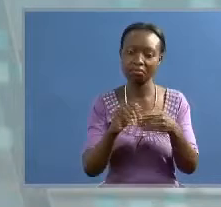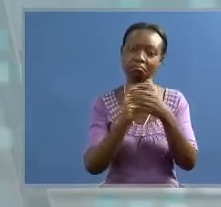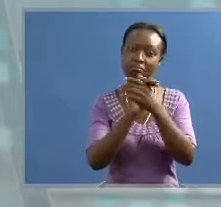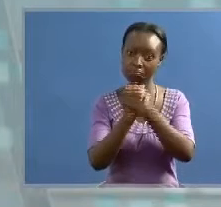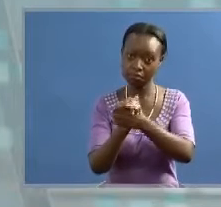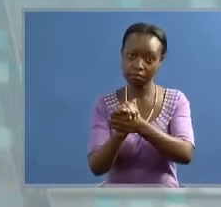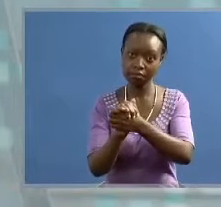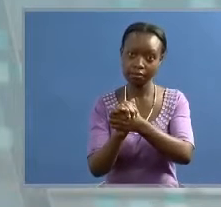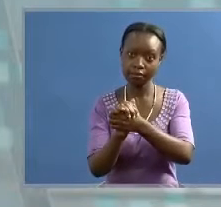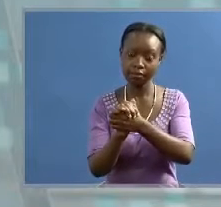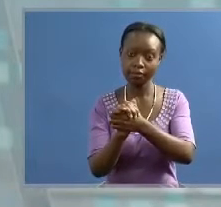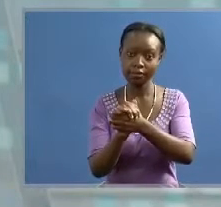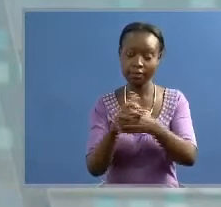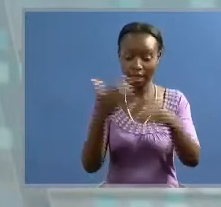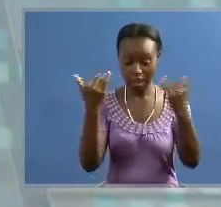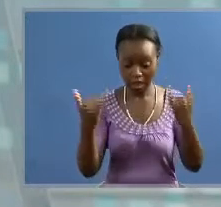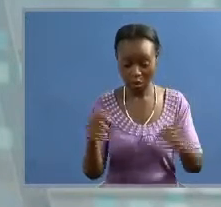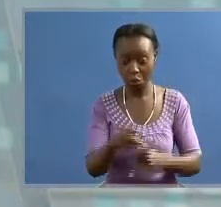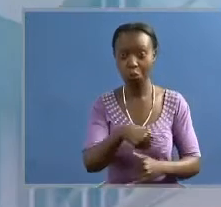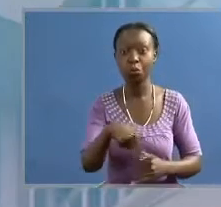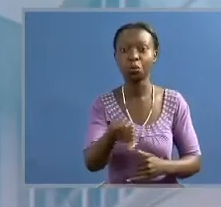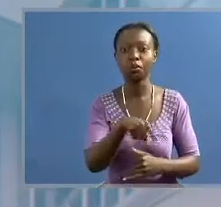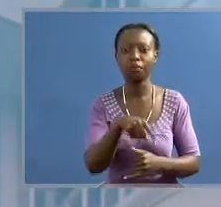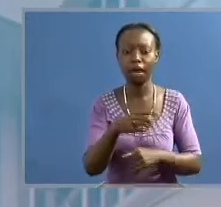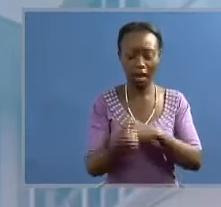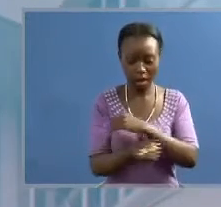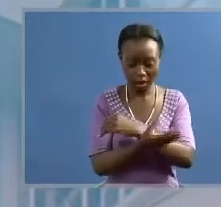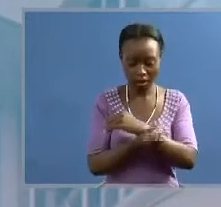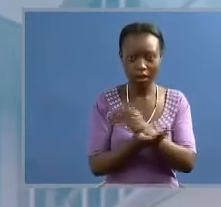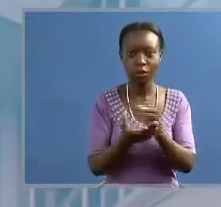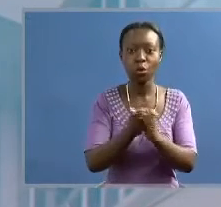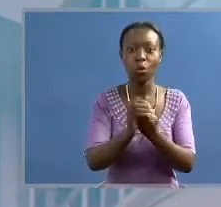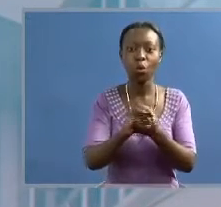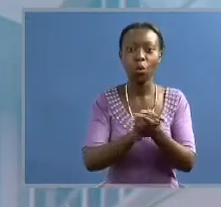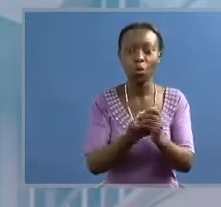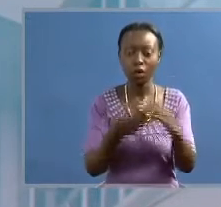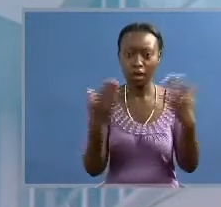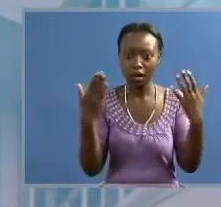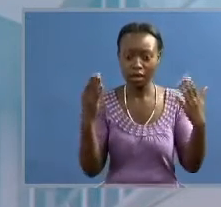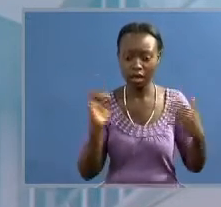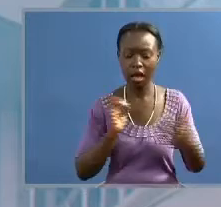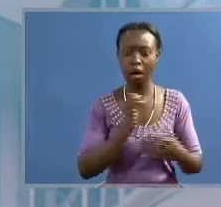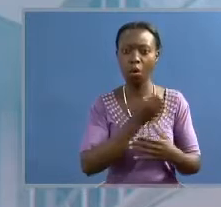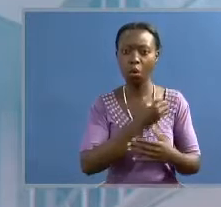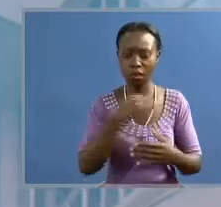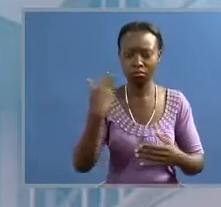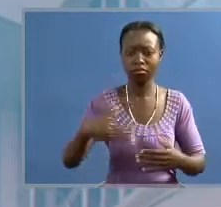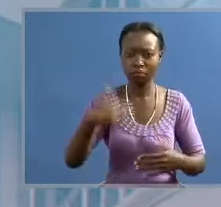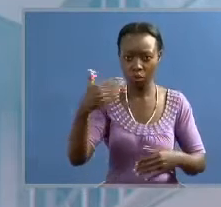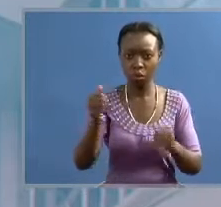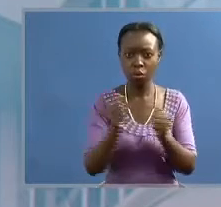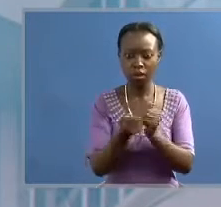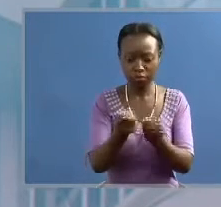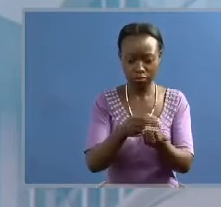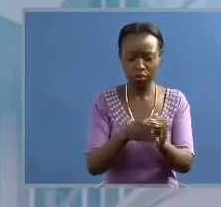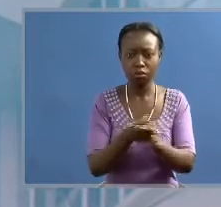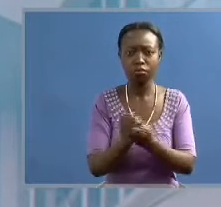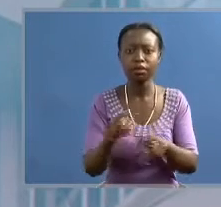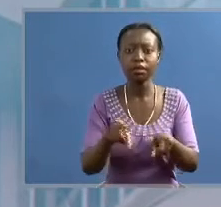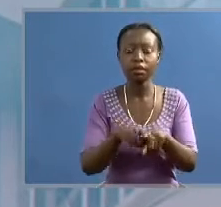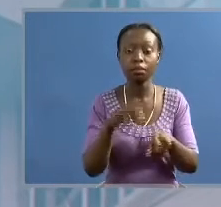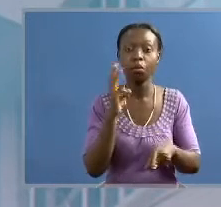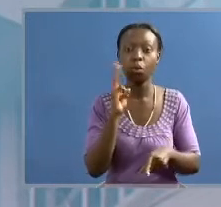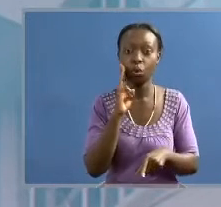hands. So we are advised to wash our hands regularly with soap and water.